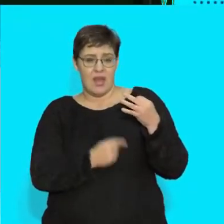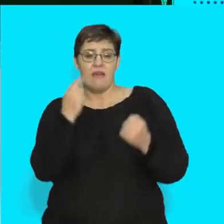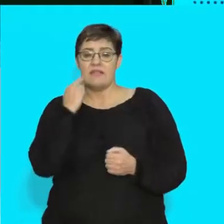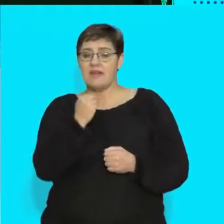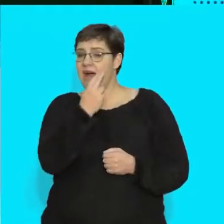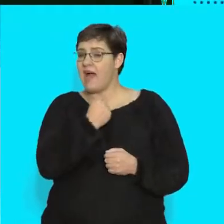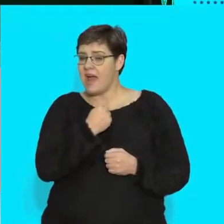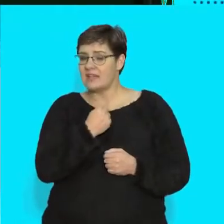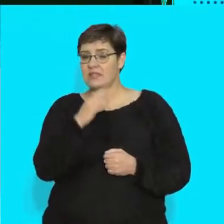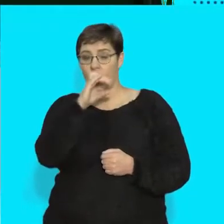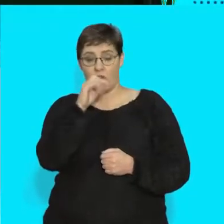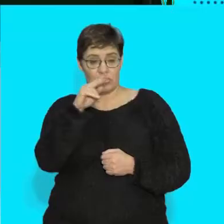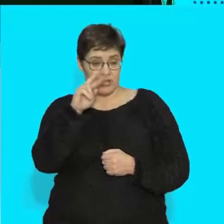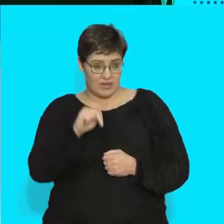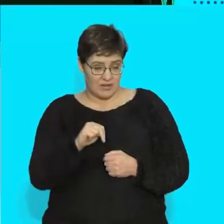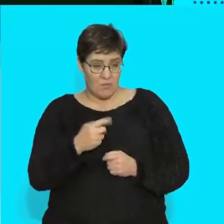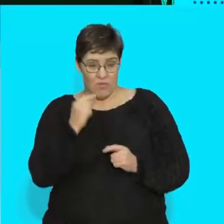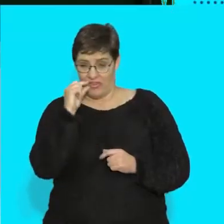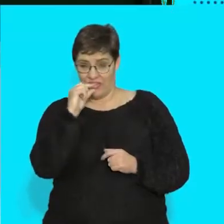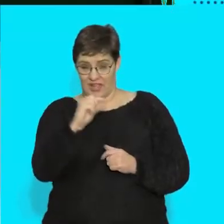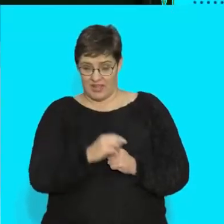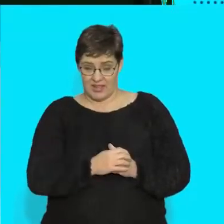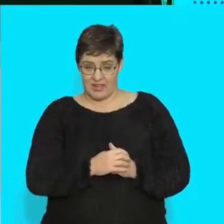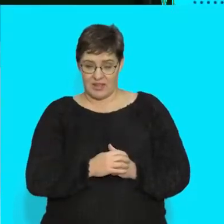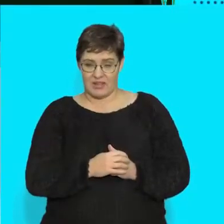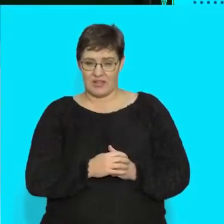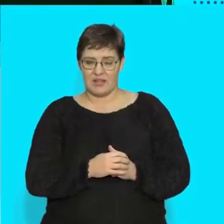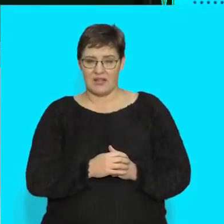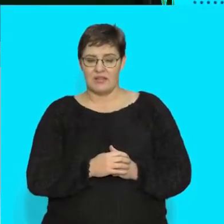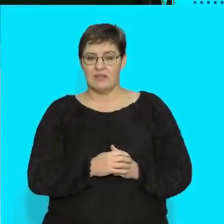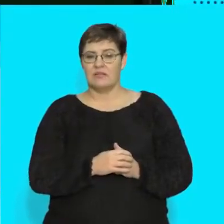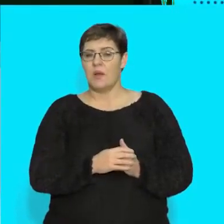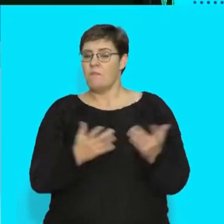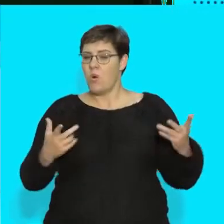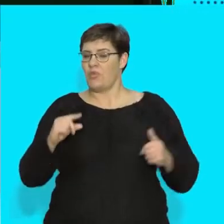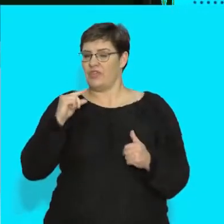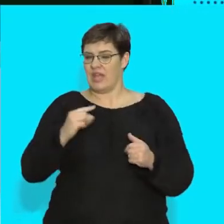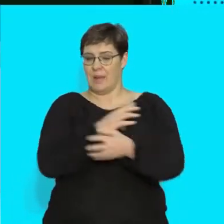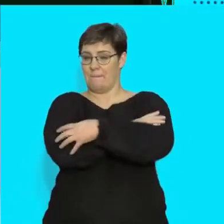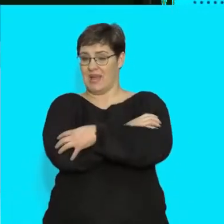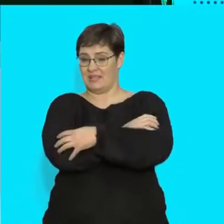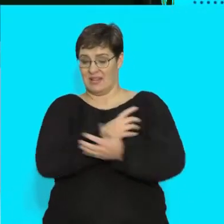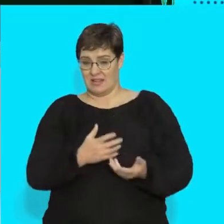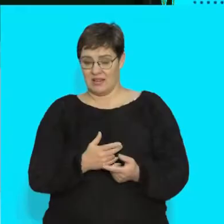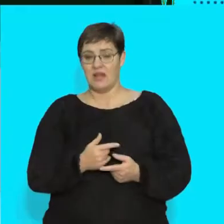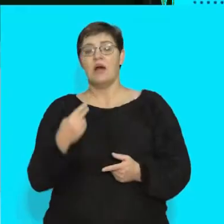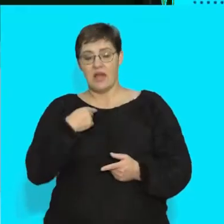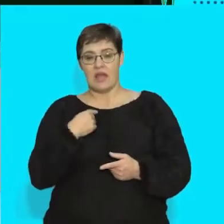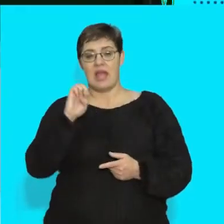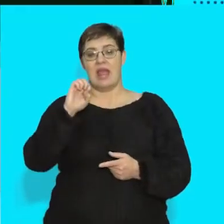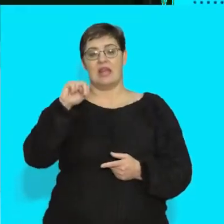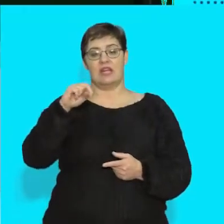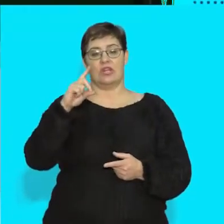lovely big collagen around, thicker, all right? It's got a much thicker muscle layer, and it's got